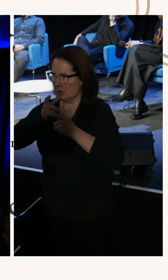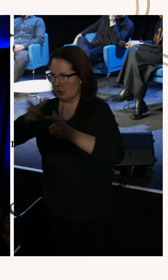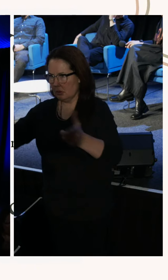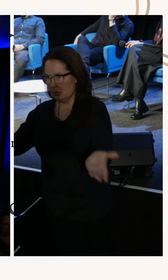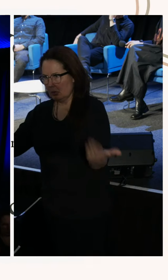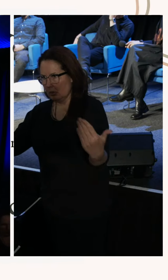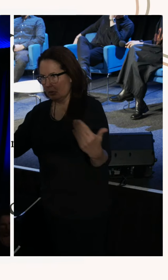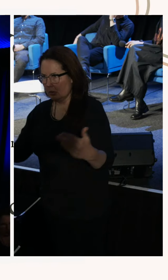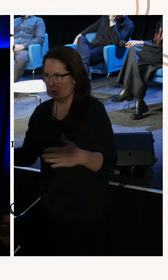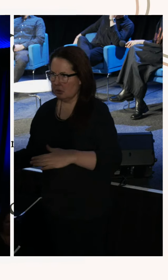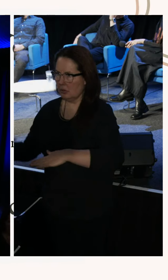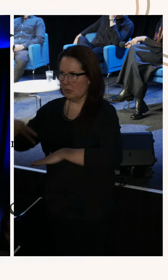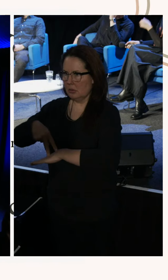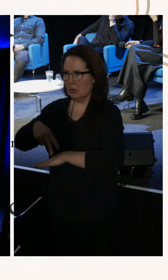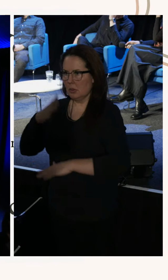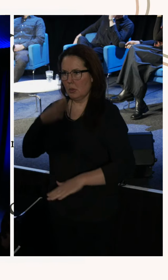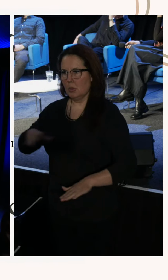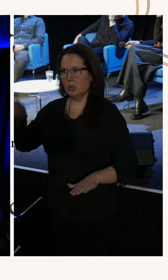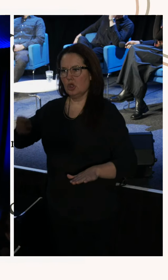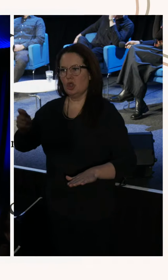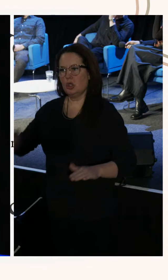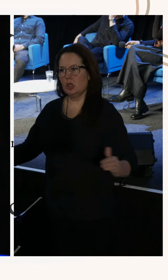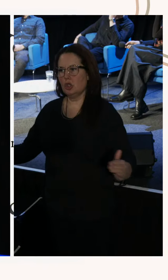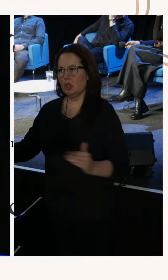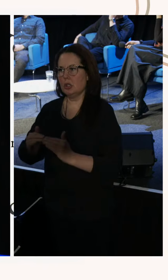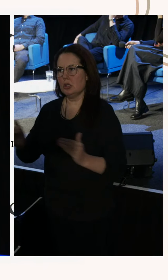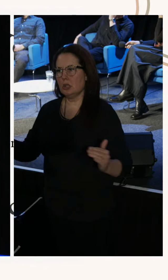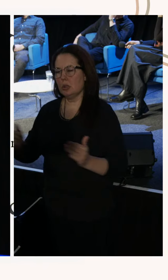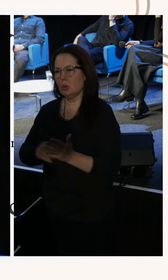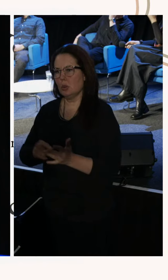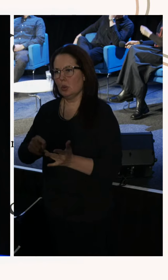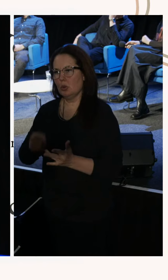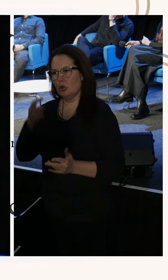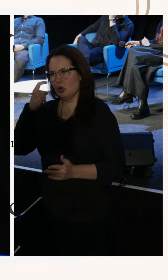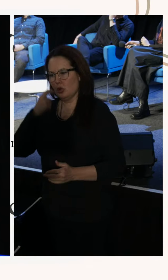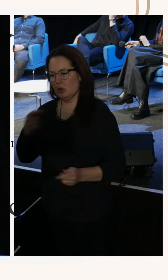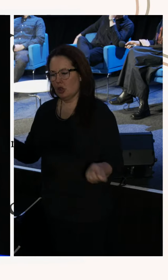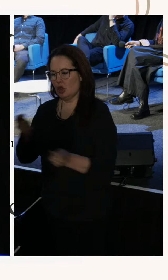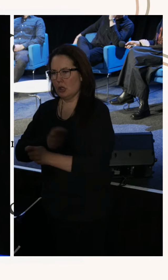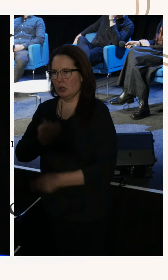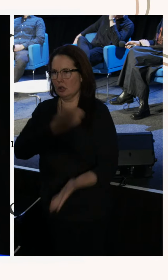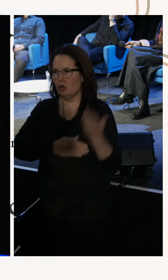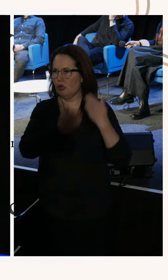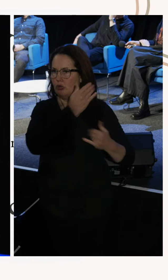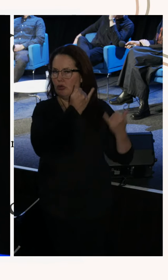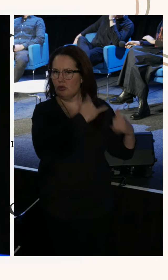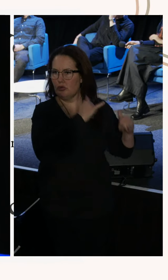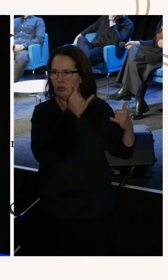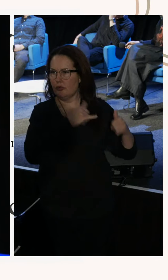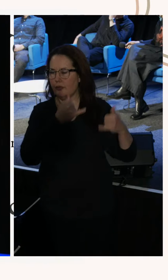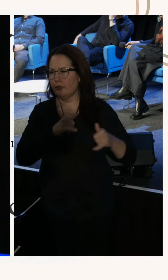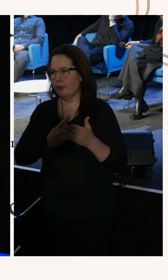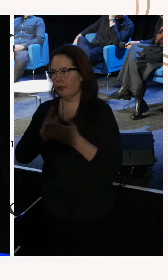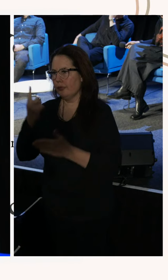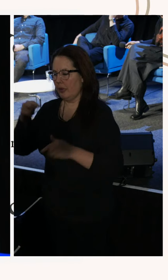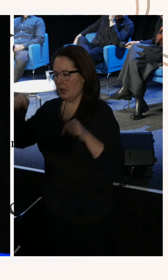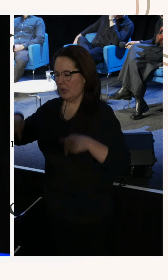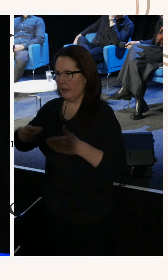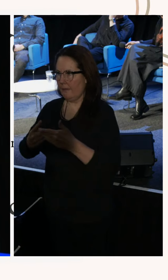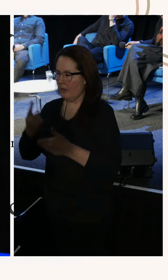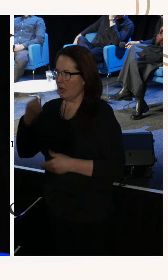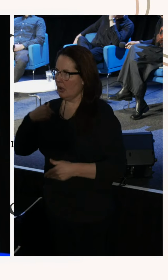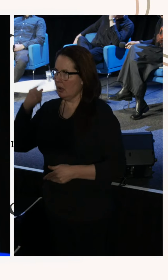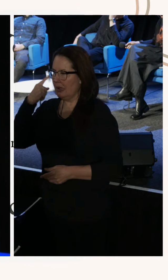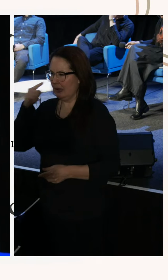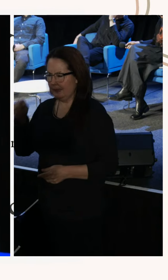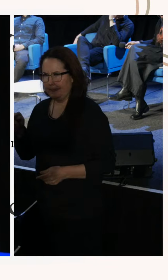to justice and to redress of historic wrongs. But I was at this event, I was thinking, what